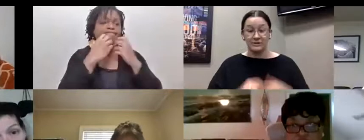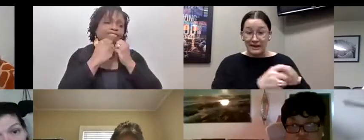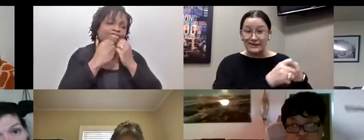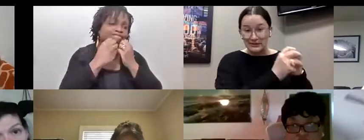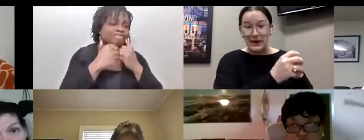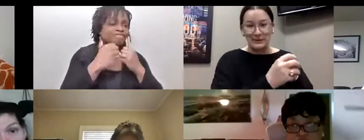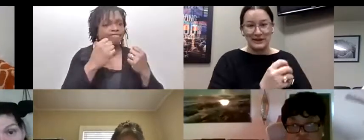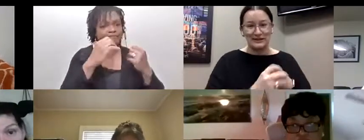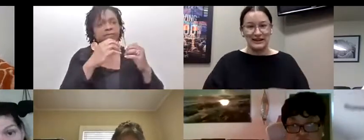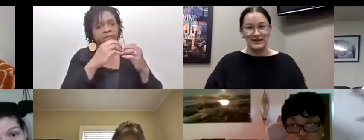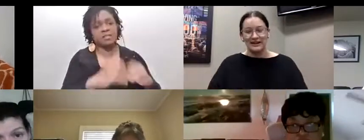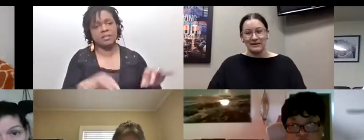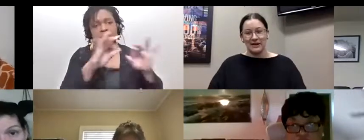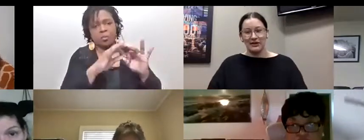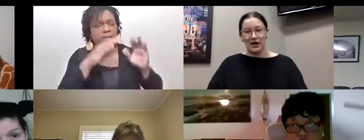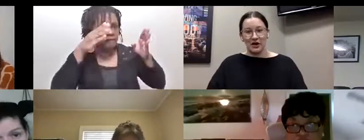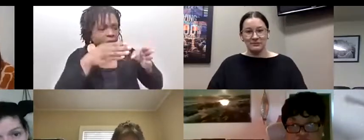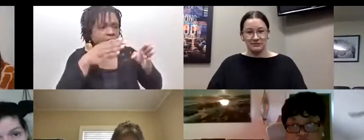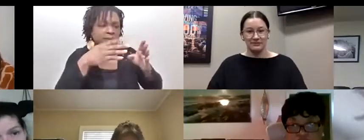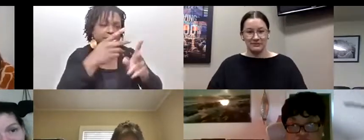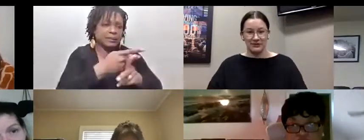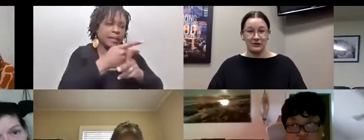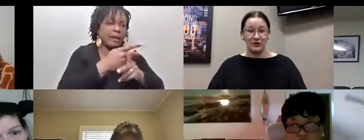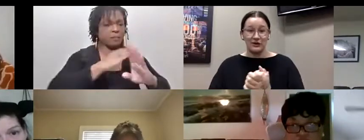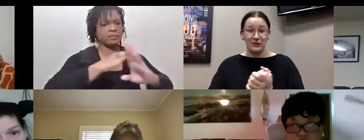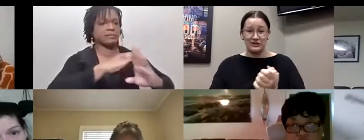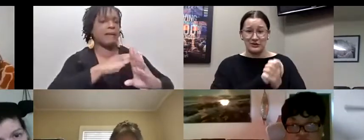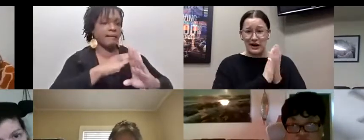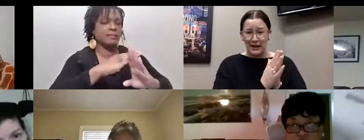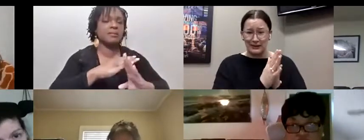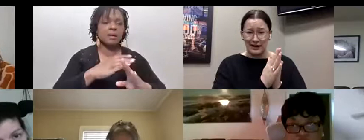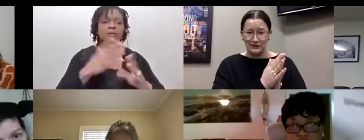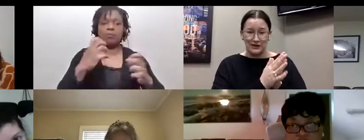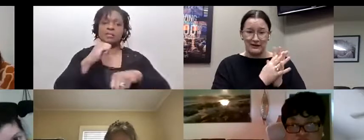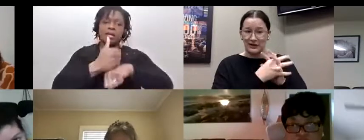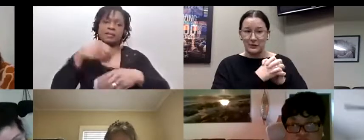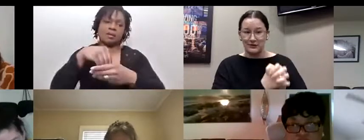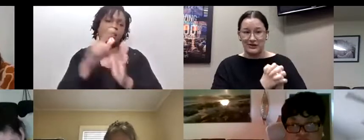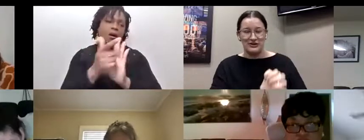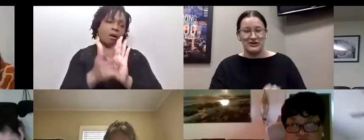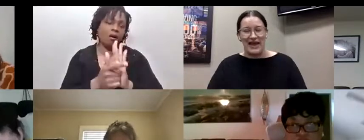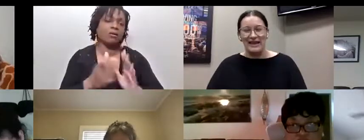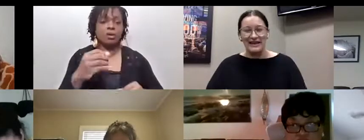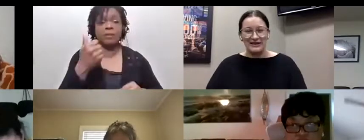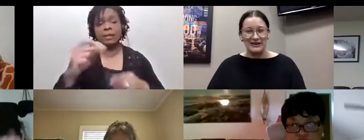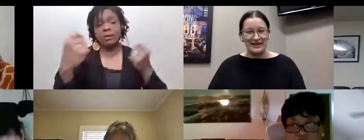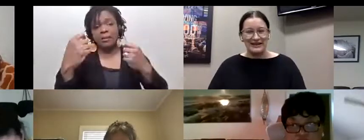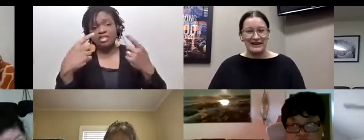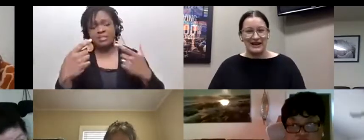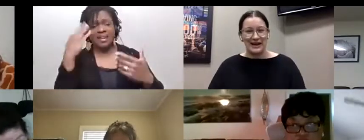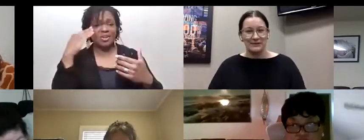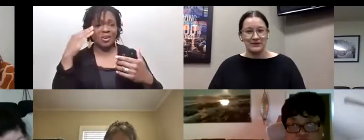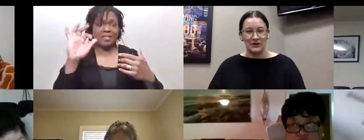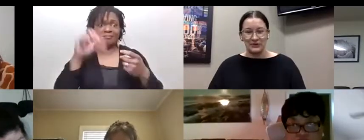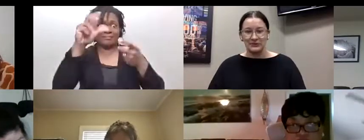a protected population by the law. So if you have any questions, we're happy to answer them. I feel like we ran through that